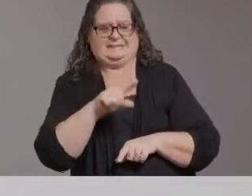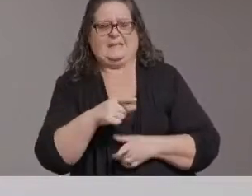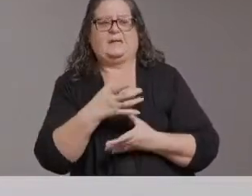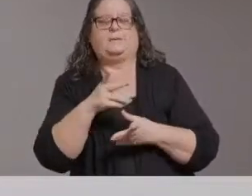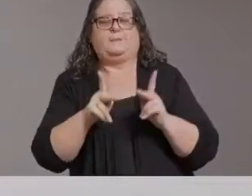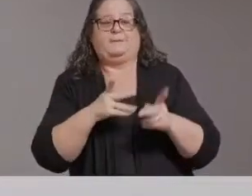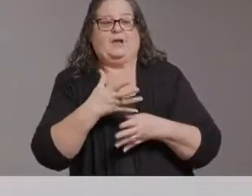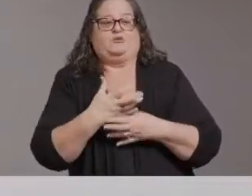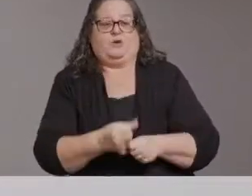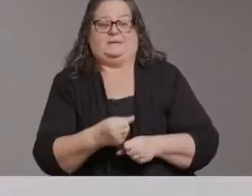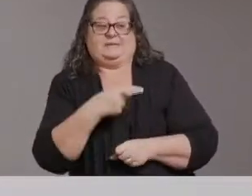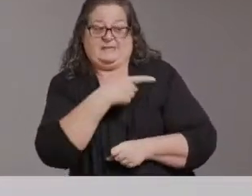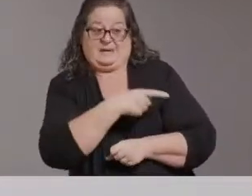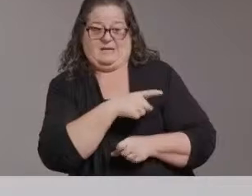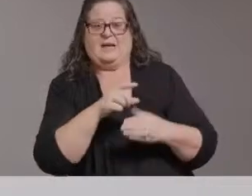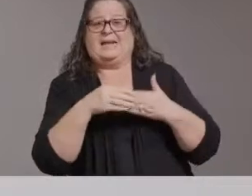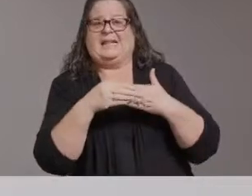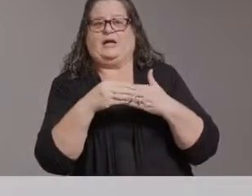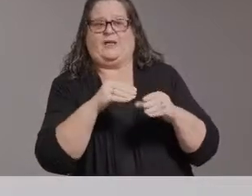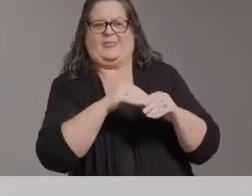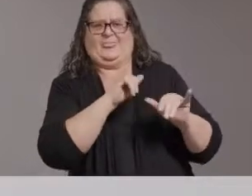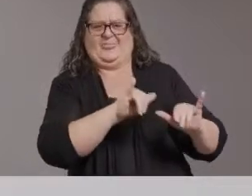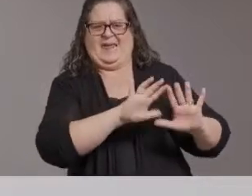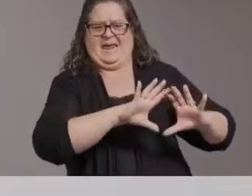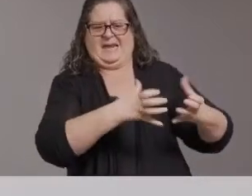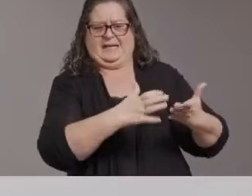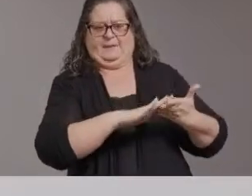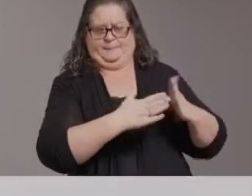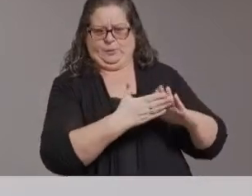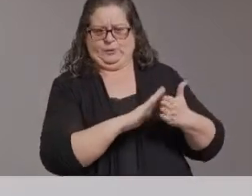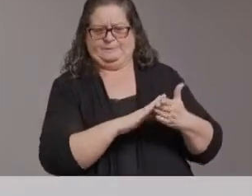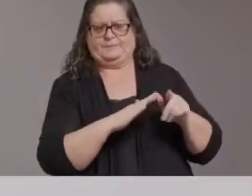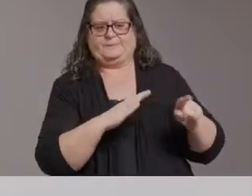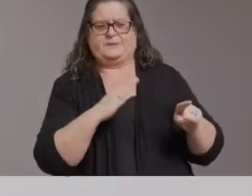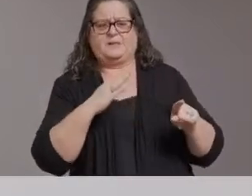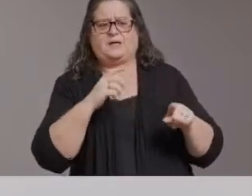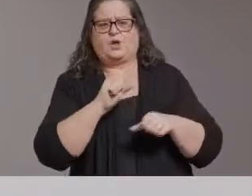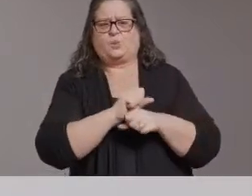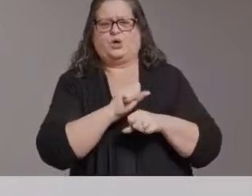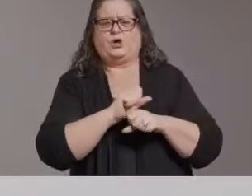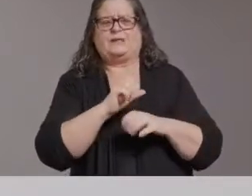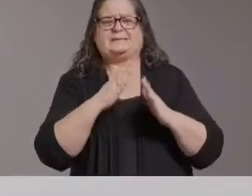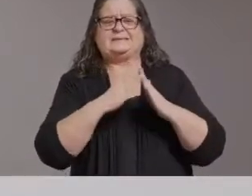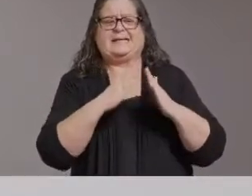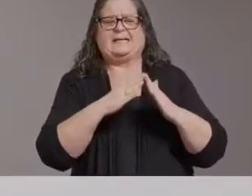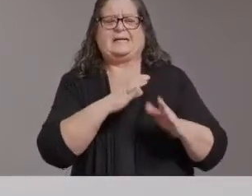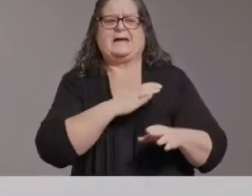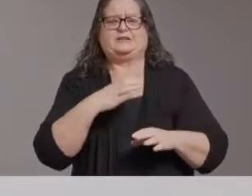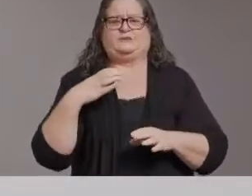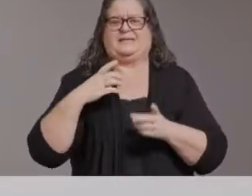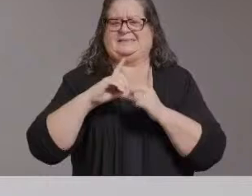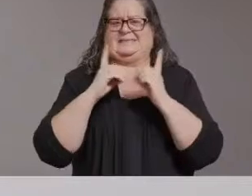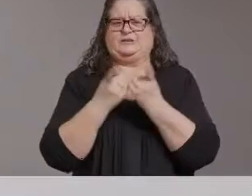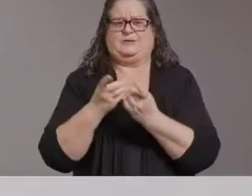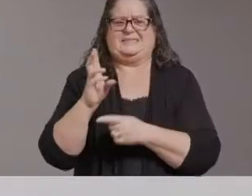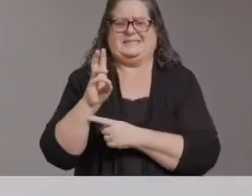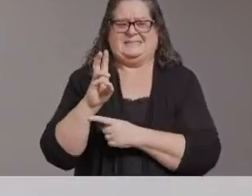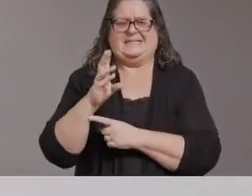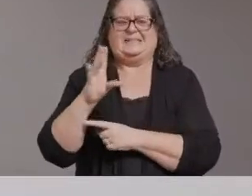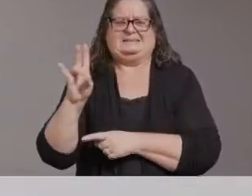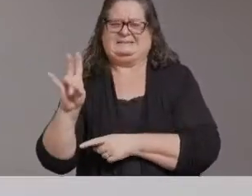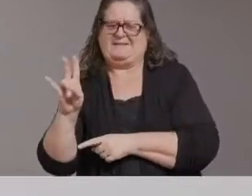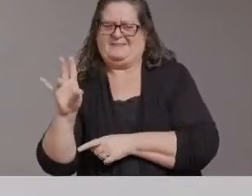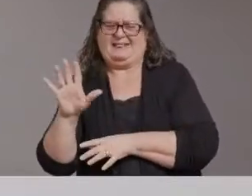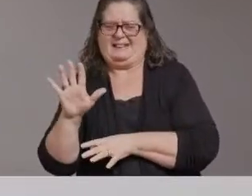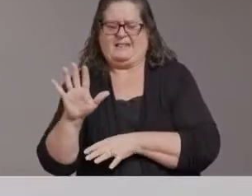he is working, I believe it's City Council districts 6 and 7, to really get into those